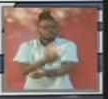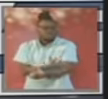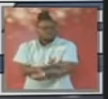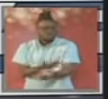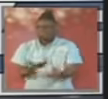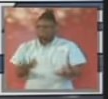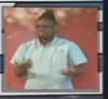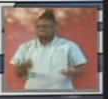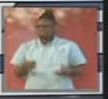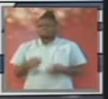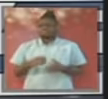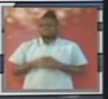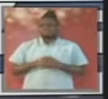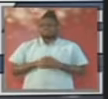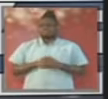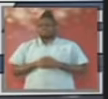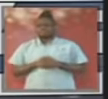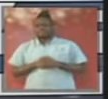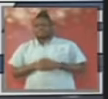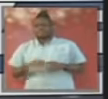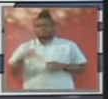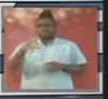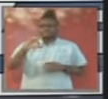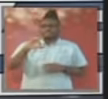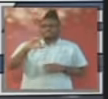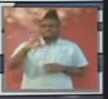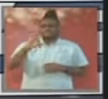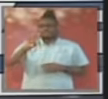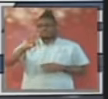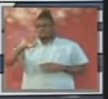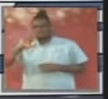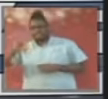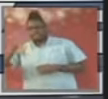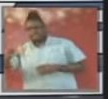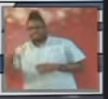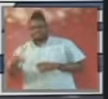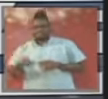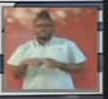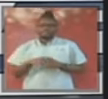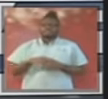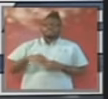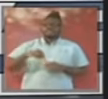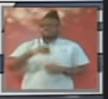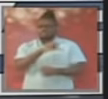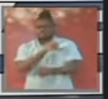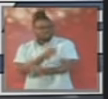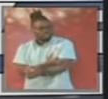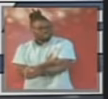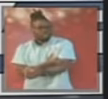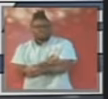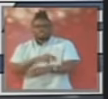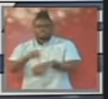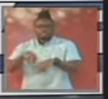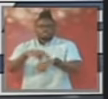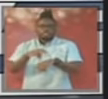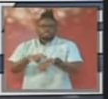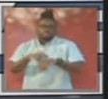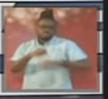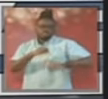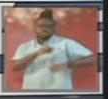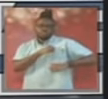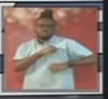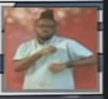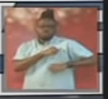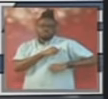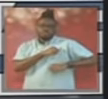Authority, the Ministry of National Security, which assists and supports the parallel healthcare system through the Trinidad and